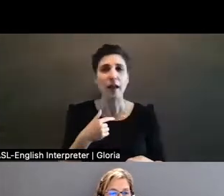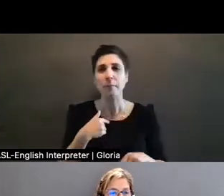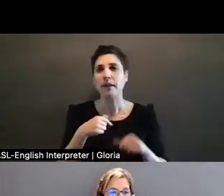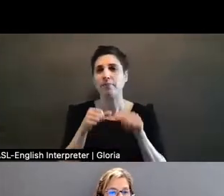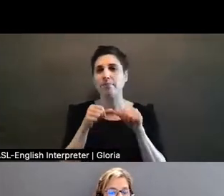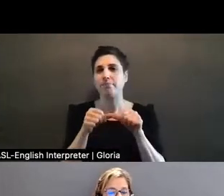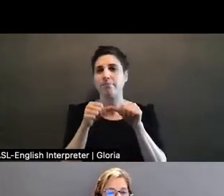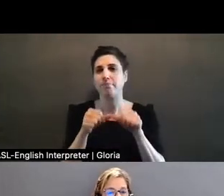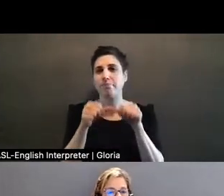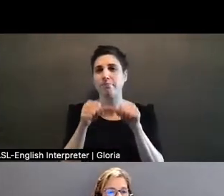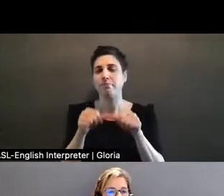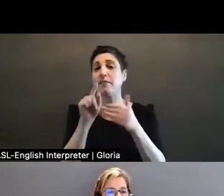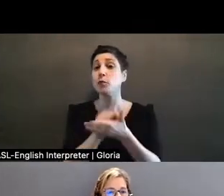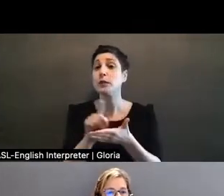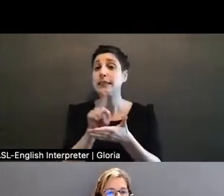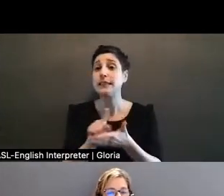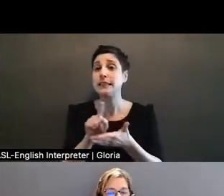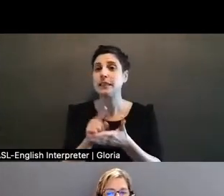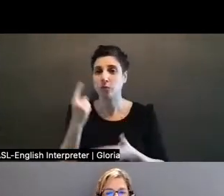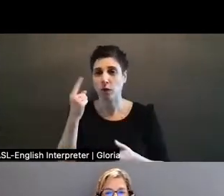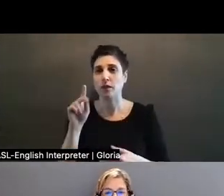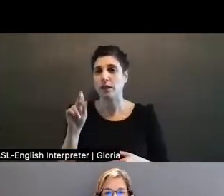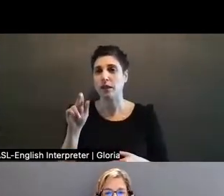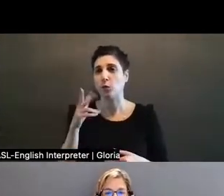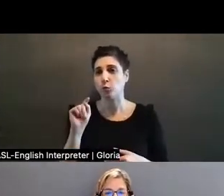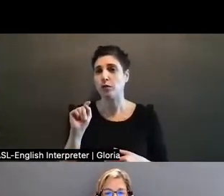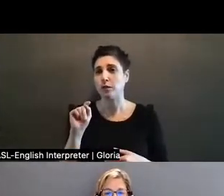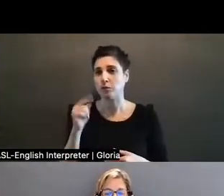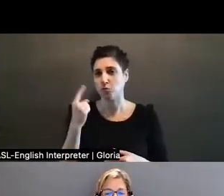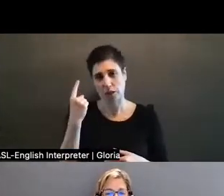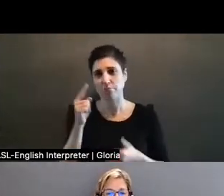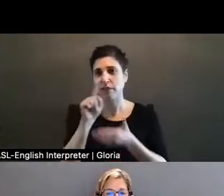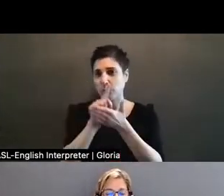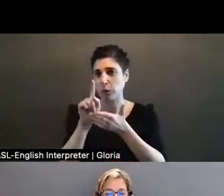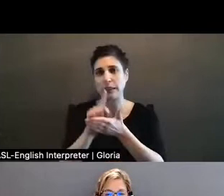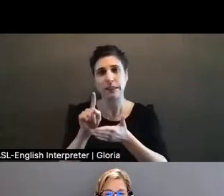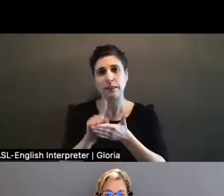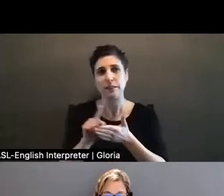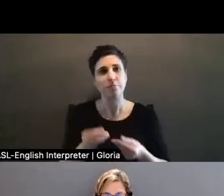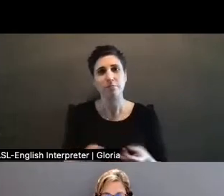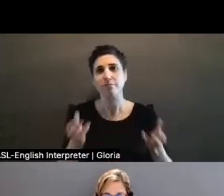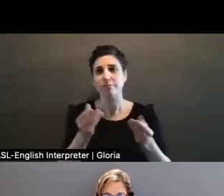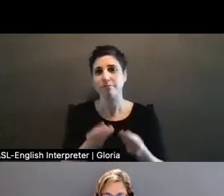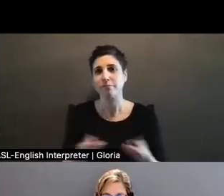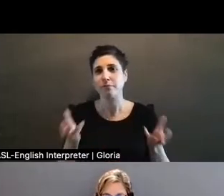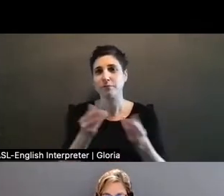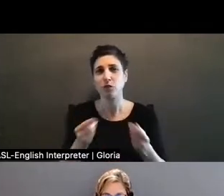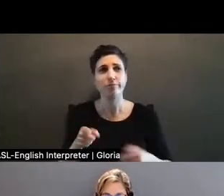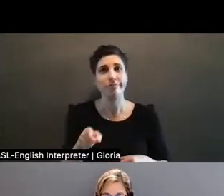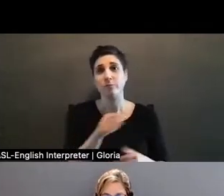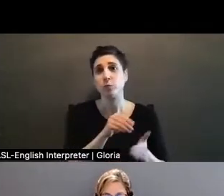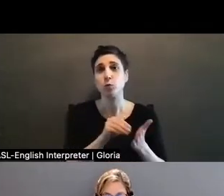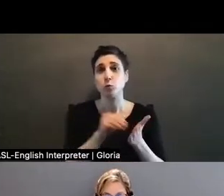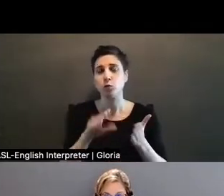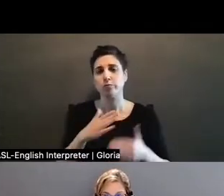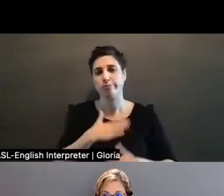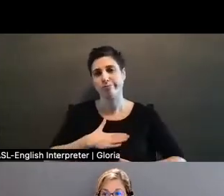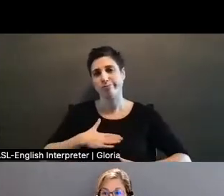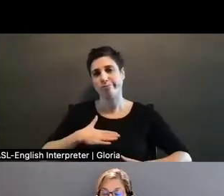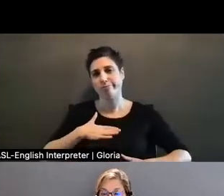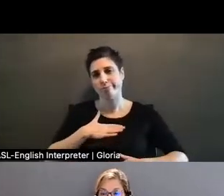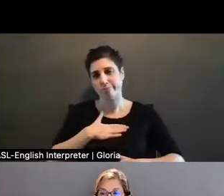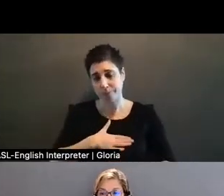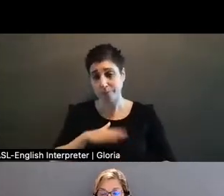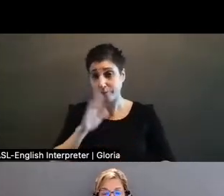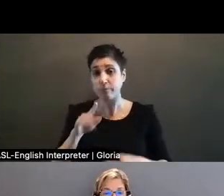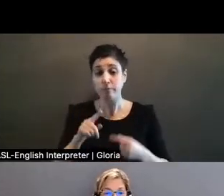So they really do love it. The other thing is that to remember that sometimes technology doesn't work the way you